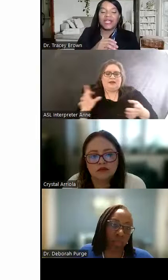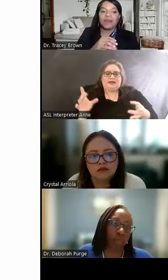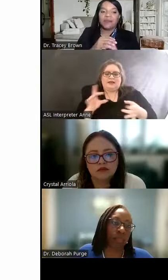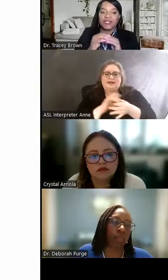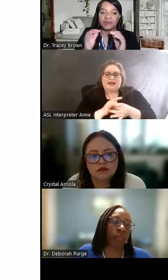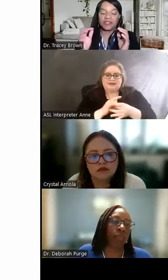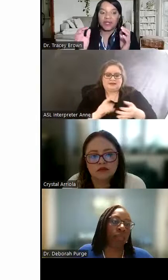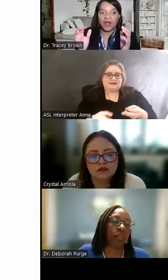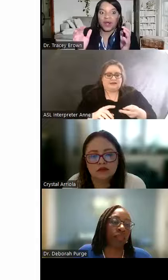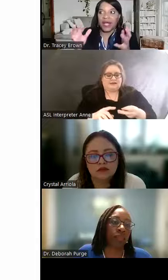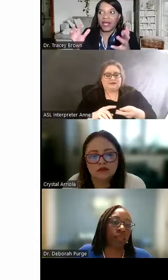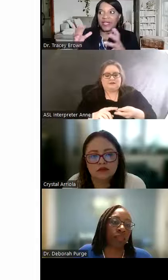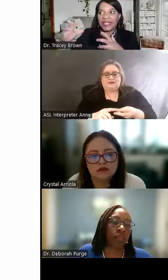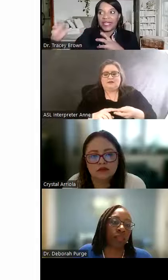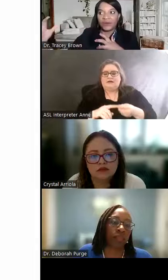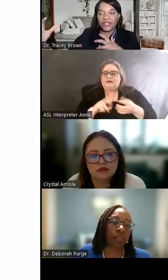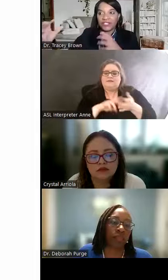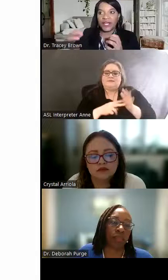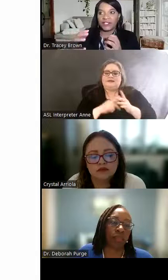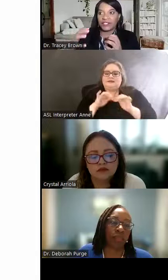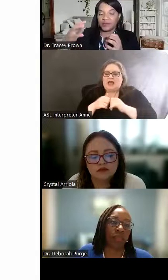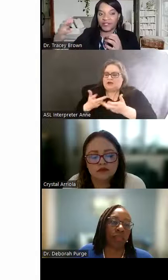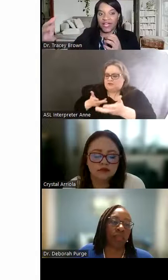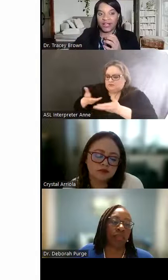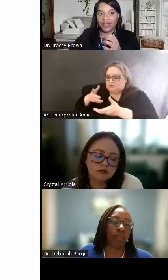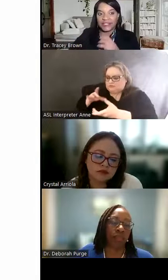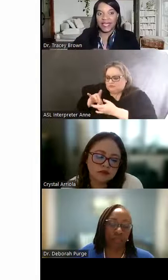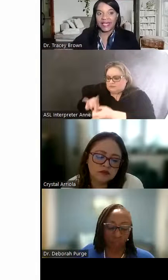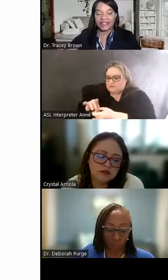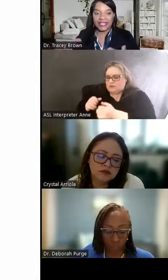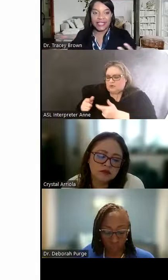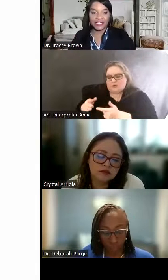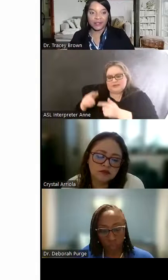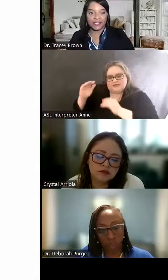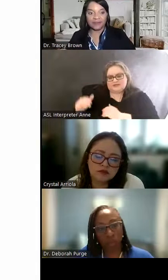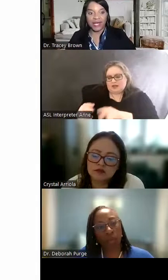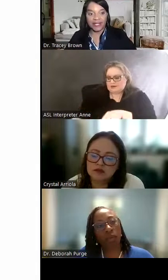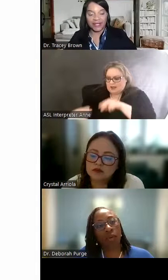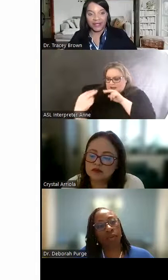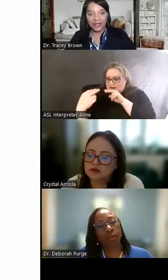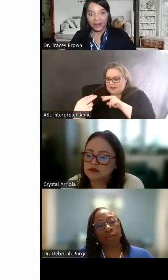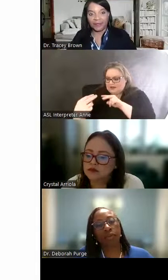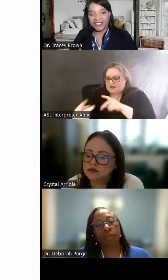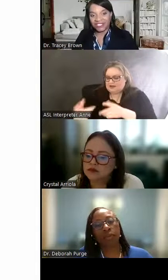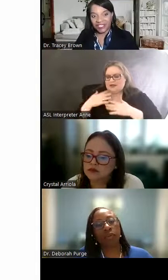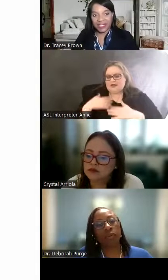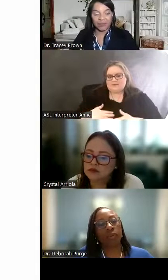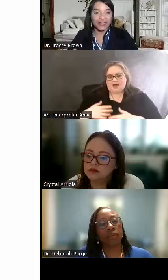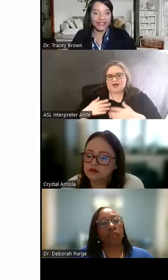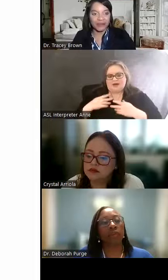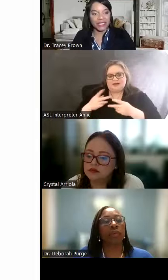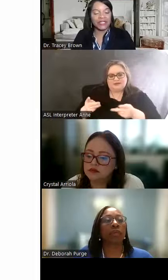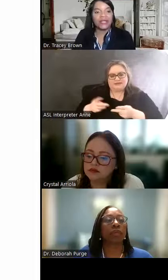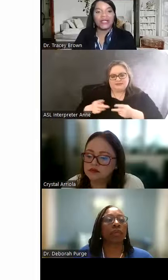strategies and principles are, how do we connect with the child in terms of eye contact in terms of body positioning